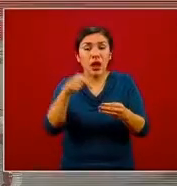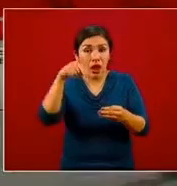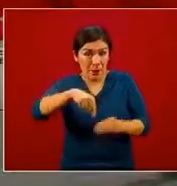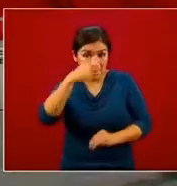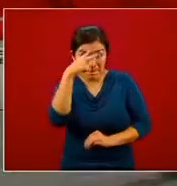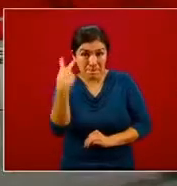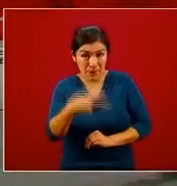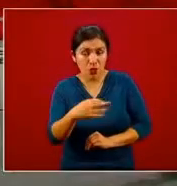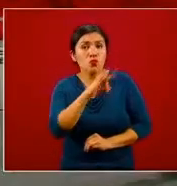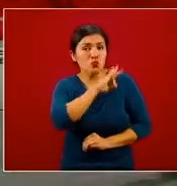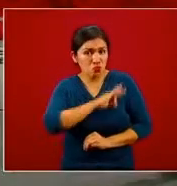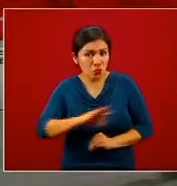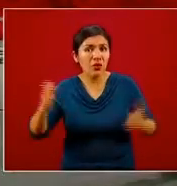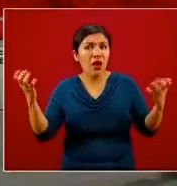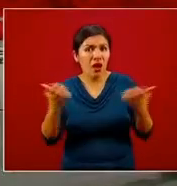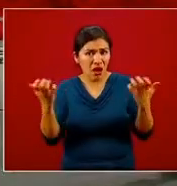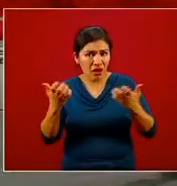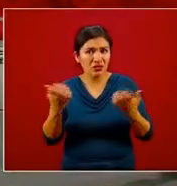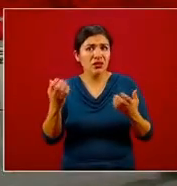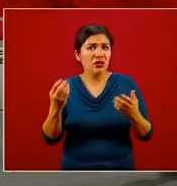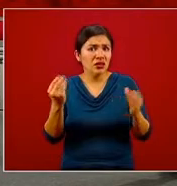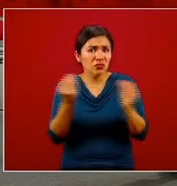equipment.